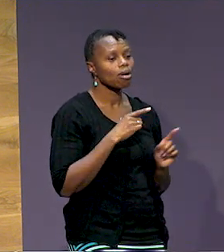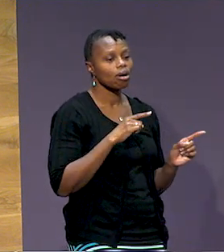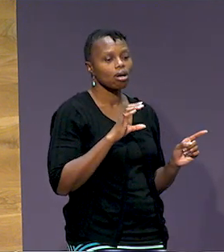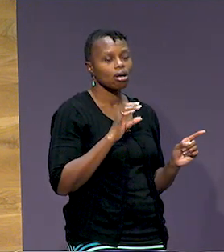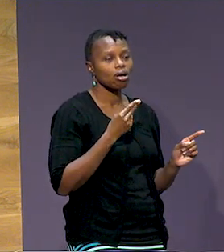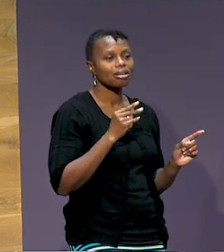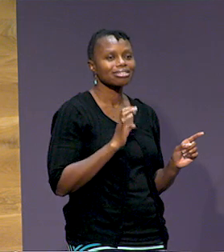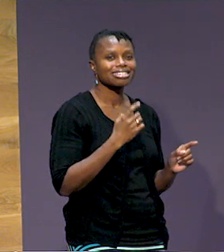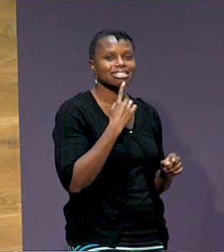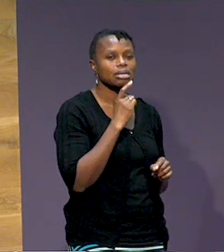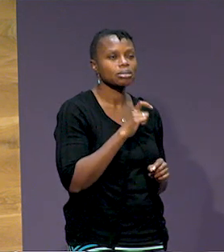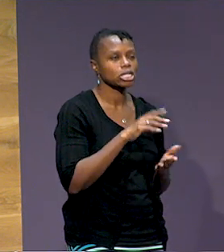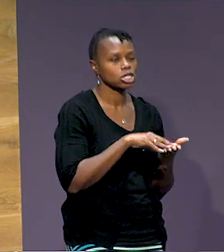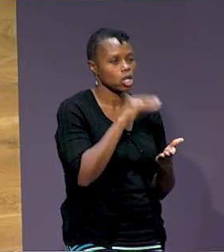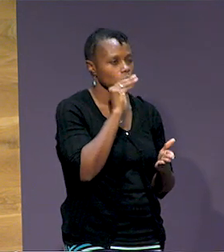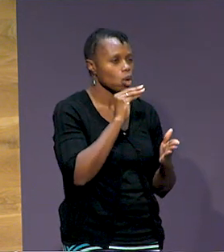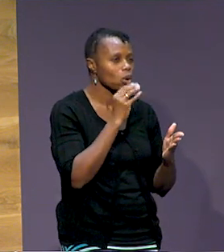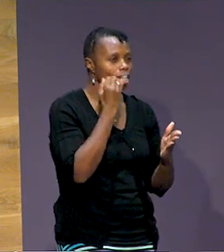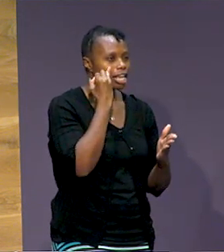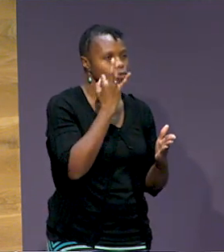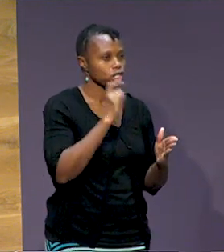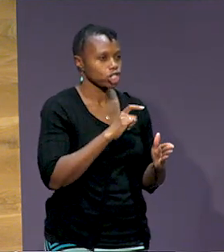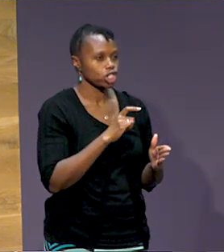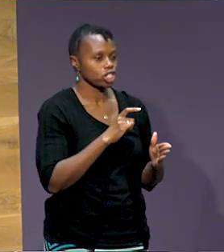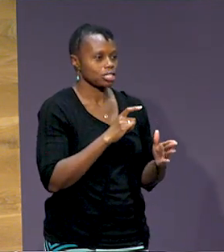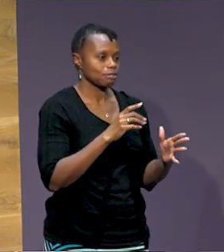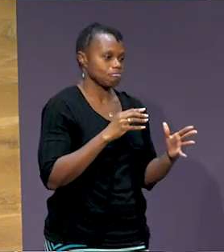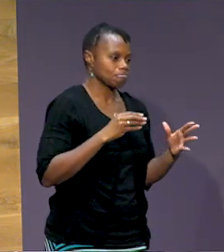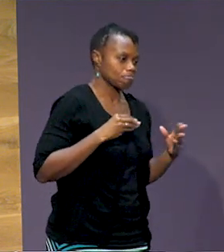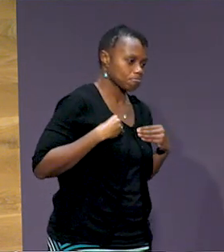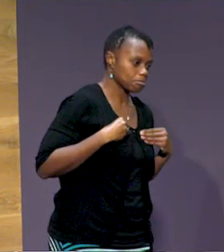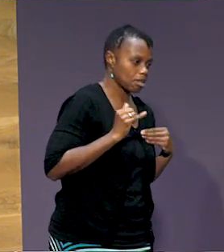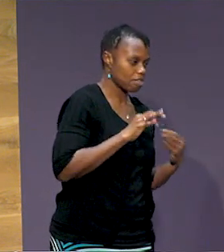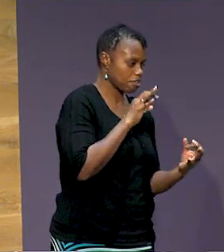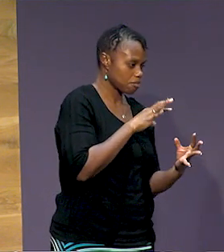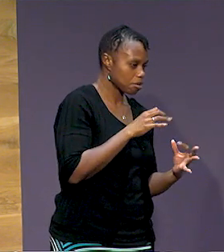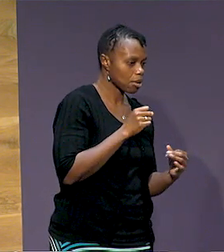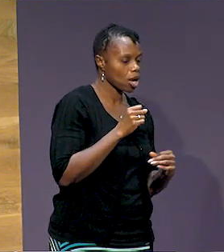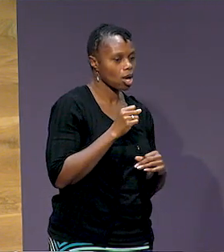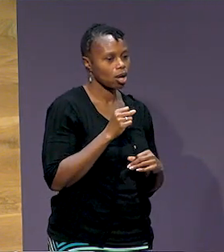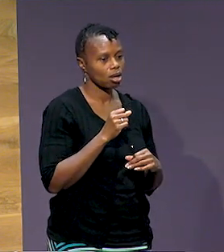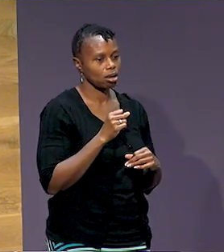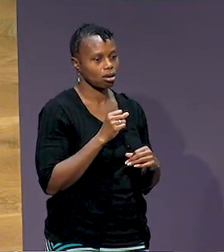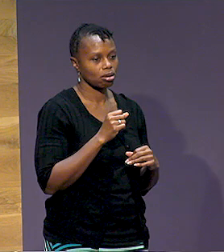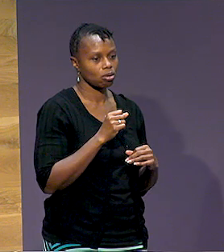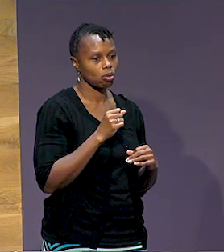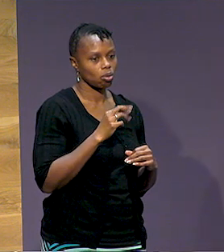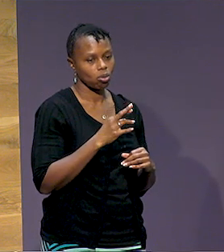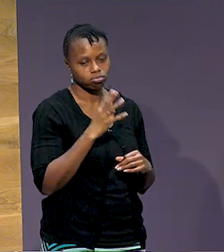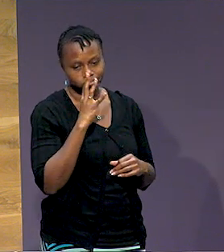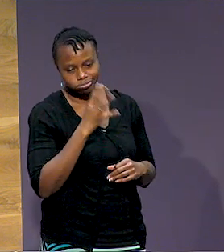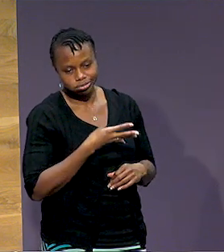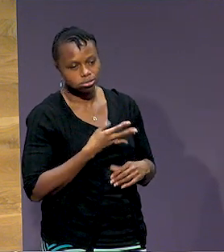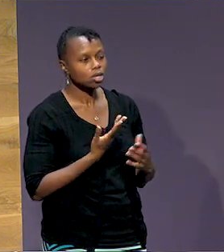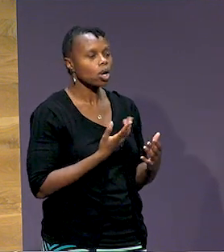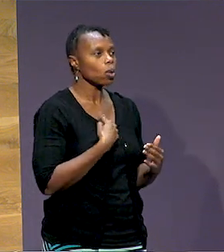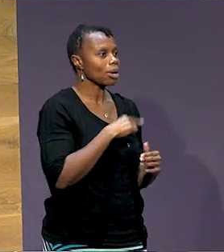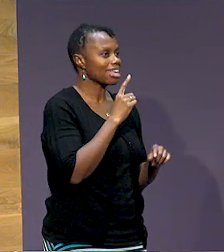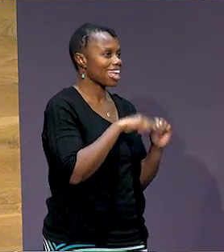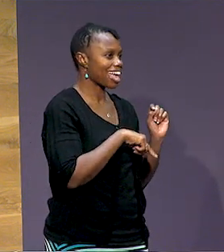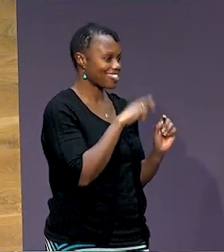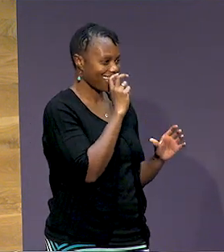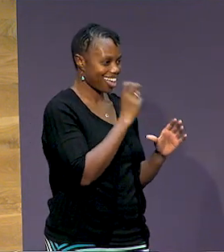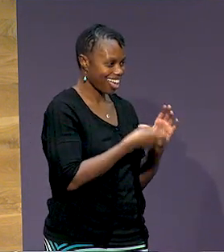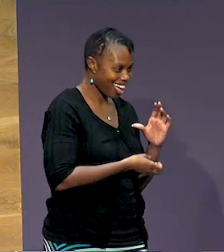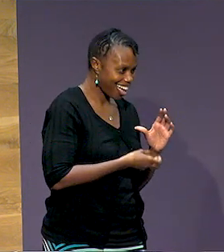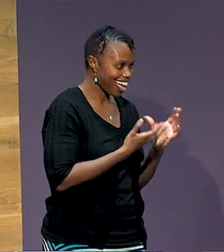to decipher the feedback, one, not to be intoxicated by the good stuff, right? Like, praise the Lord that he will use the